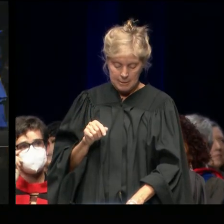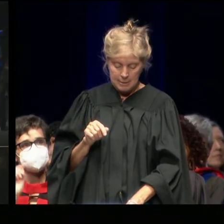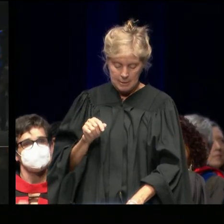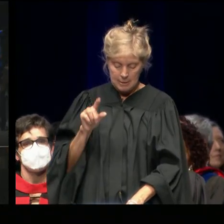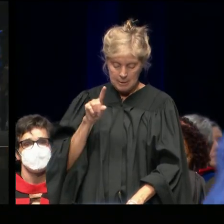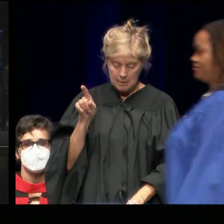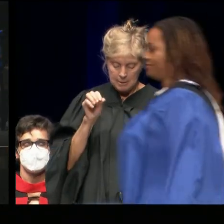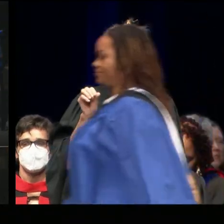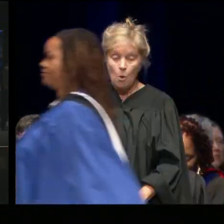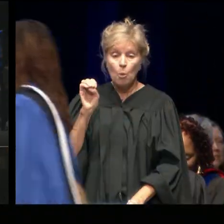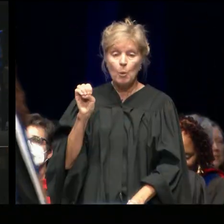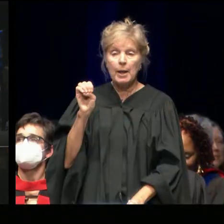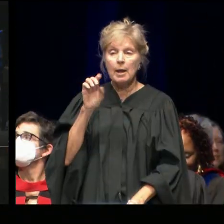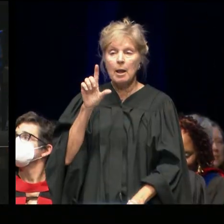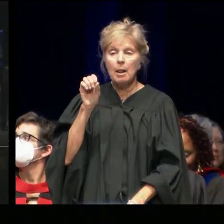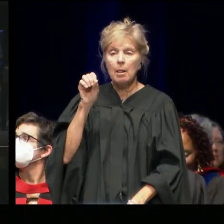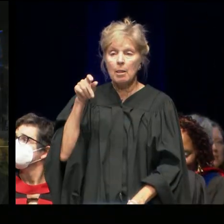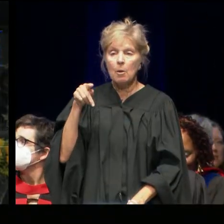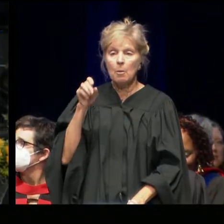Zoe Lopez.